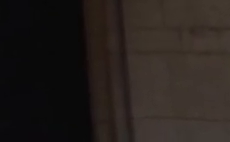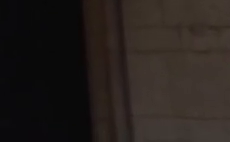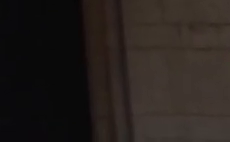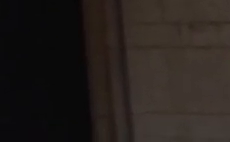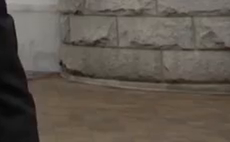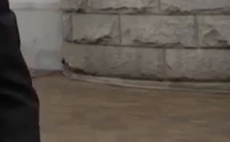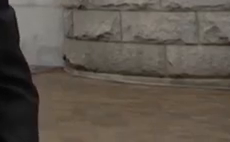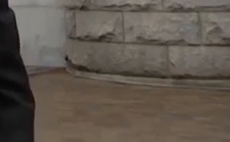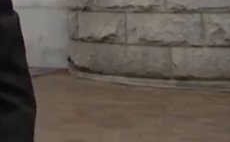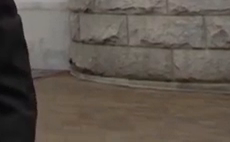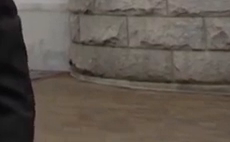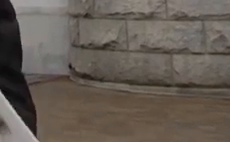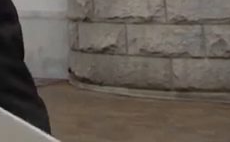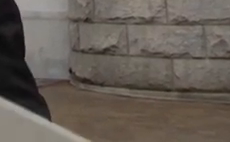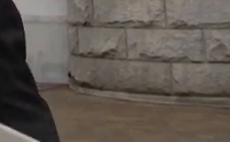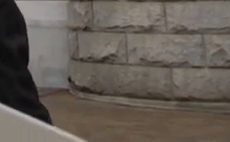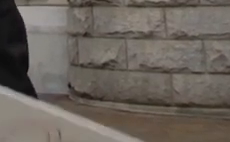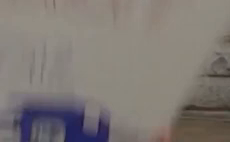cheeseburger.